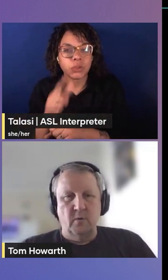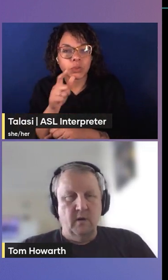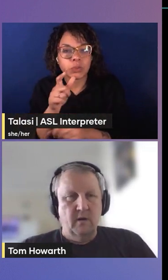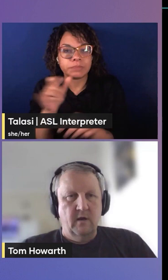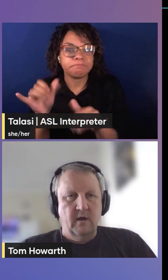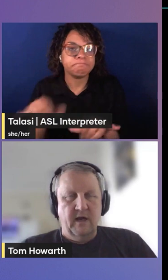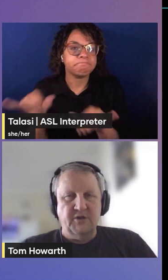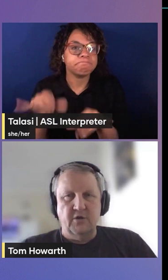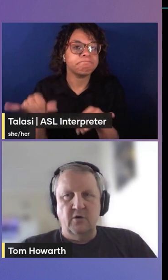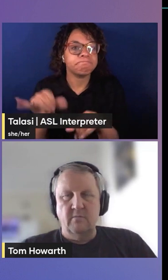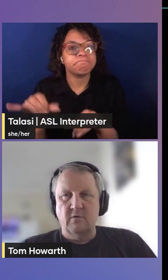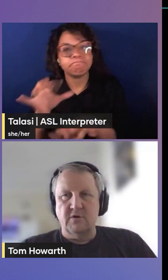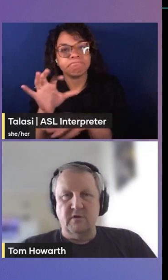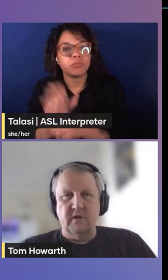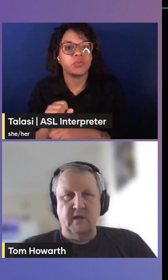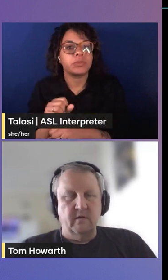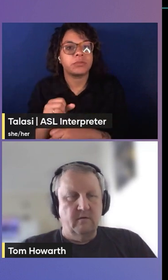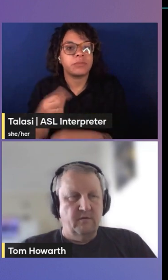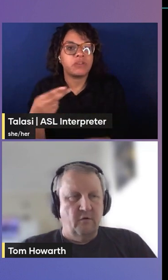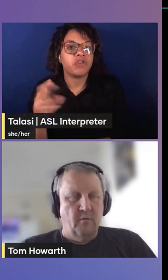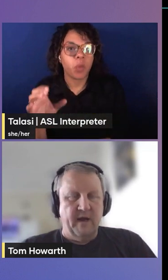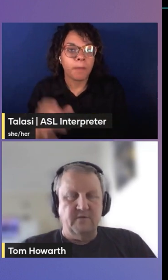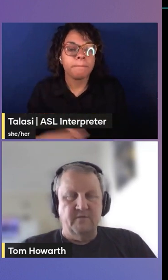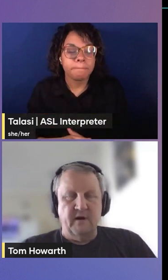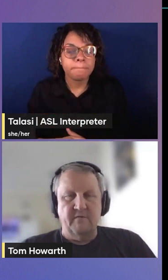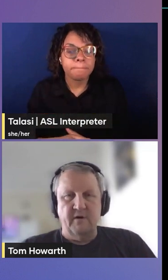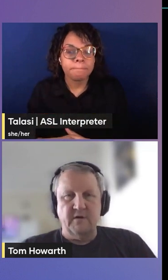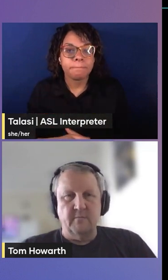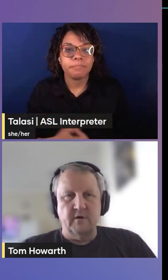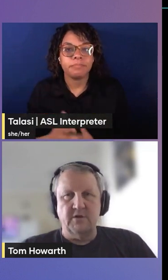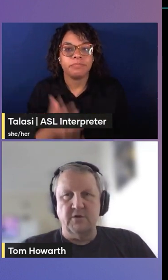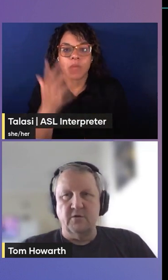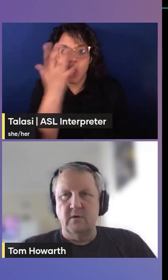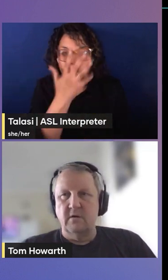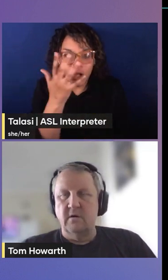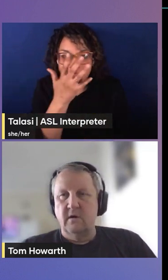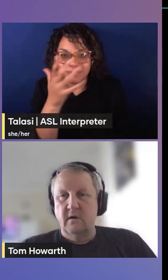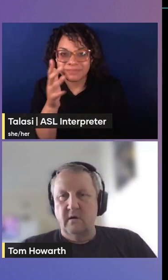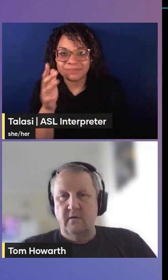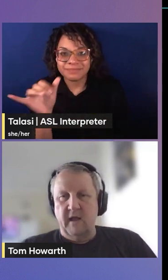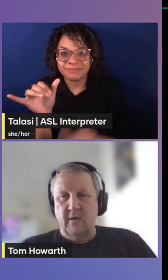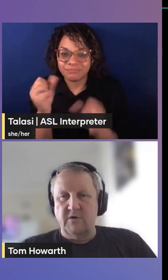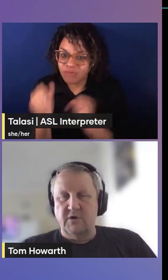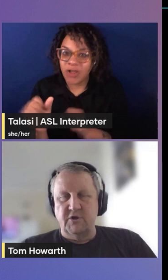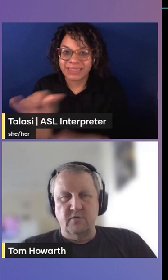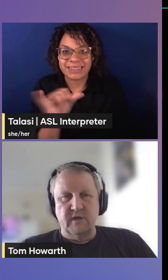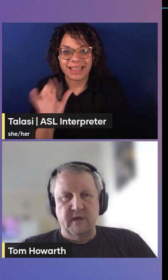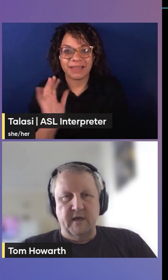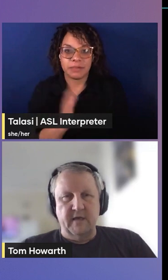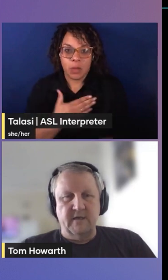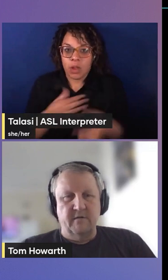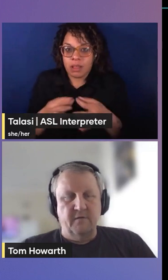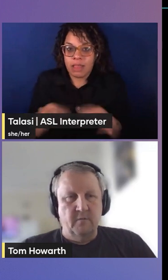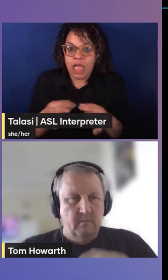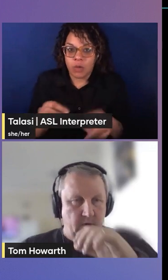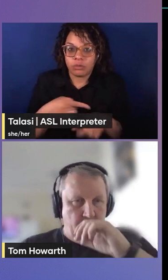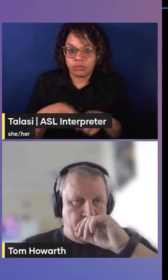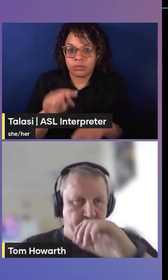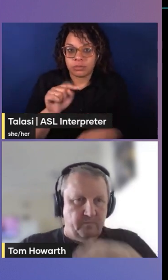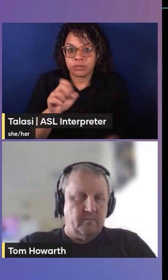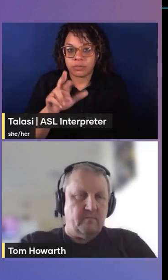to HashiCorp, because the format is very, very similar to the language that's used in